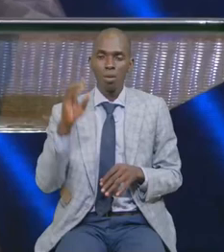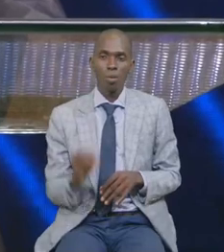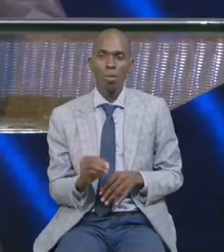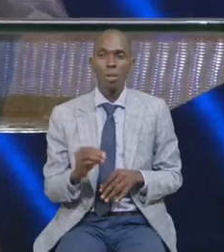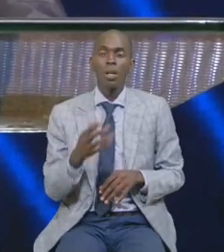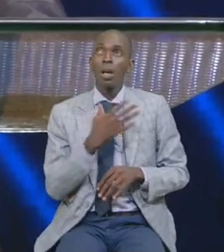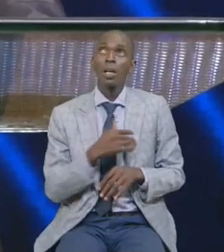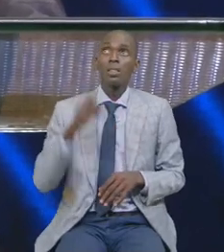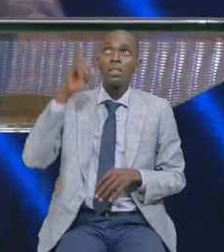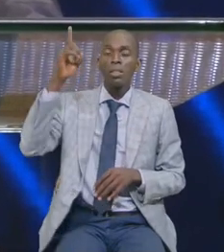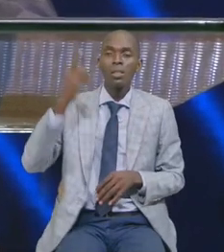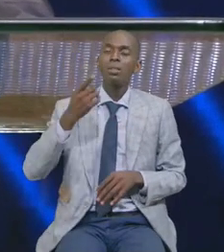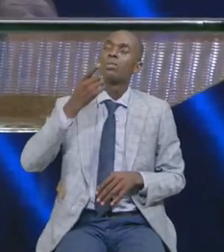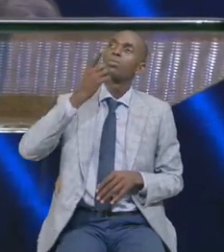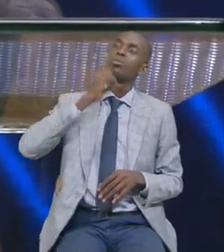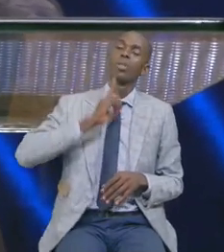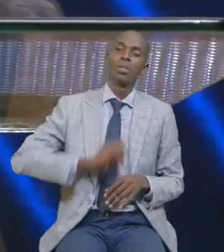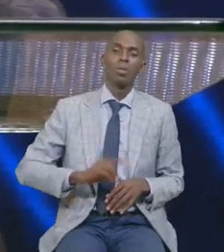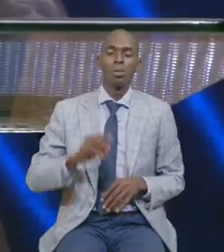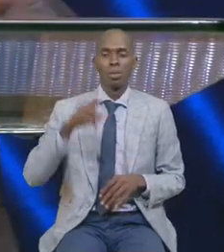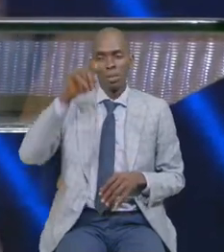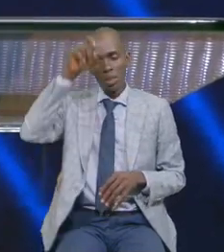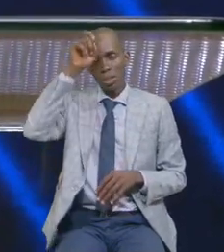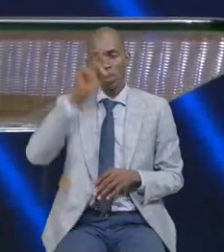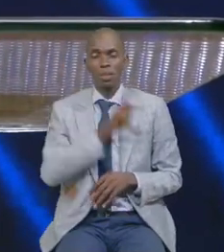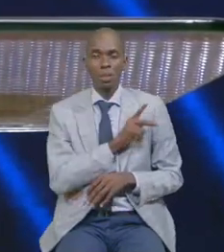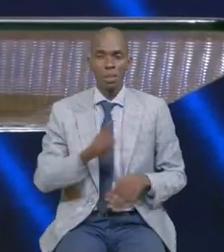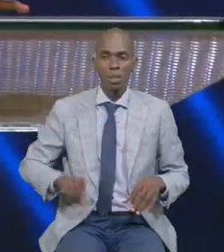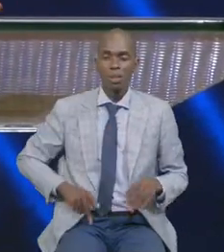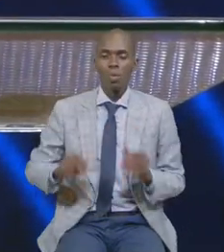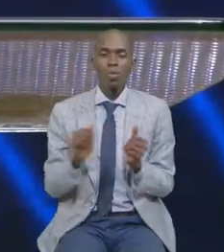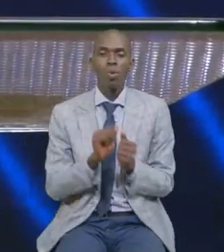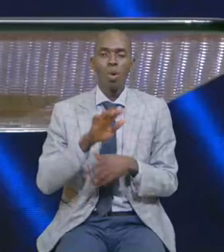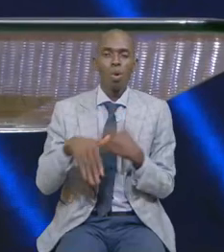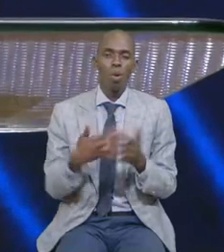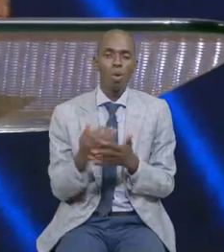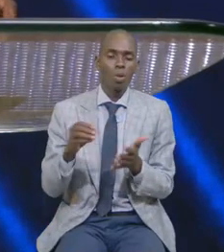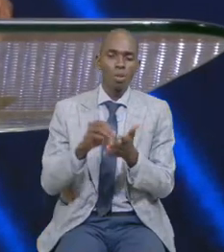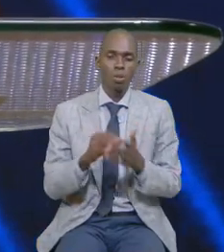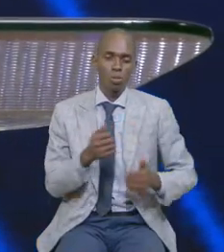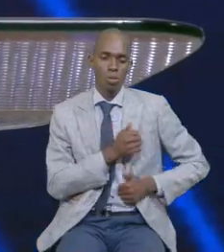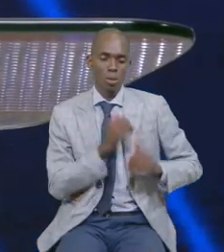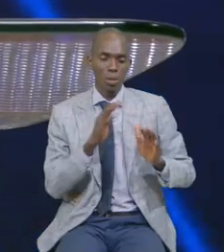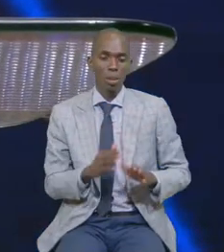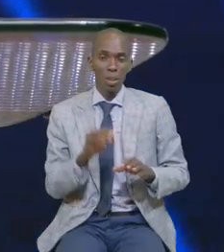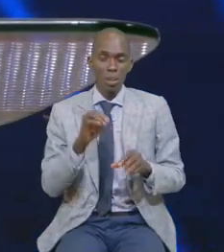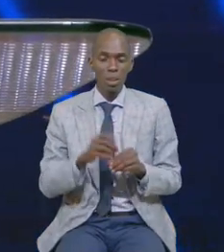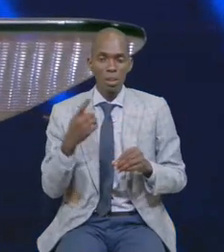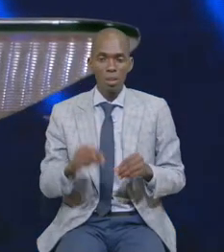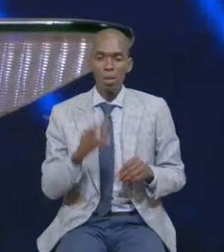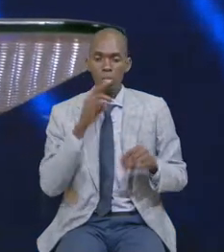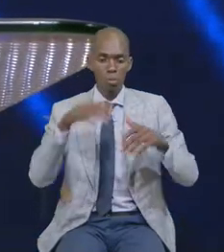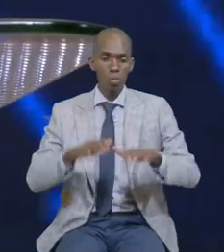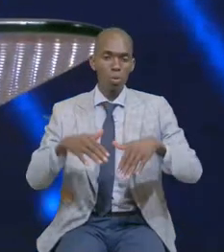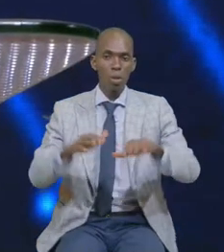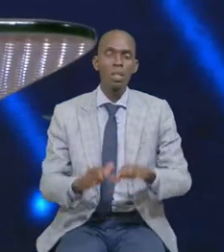and all these chariots in the sea is able he defeated Goliath Prague that shall destroy the